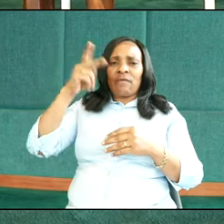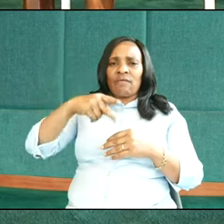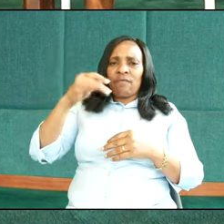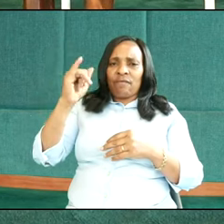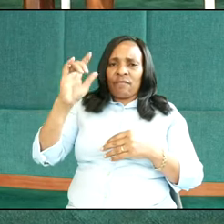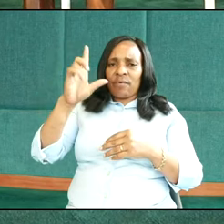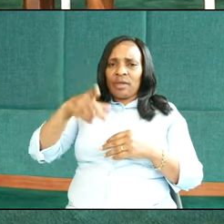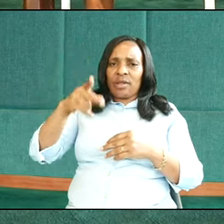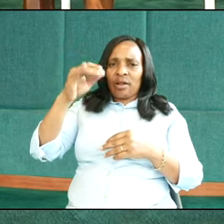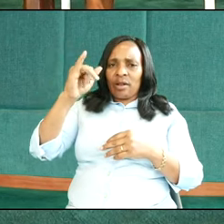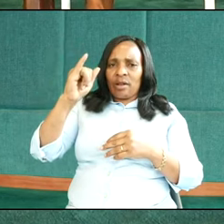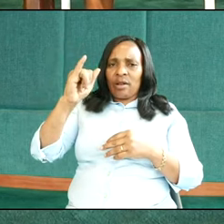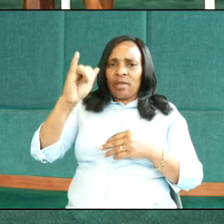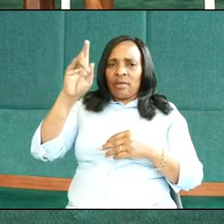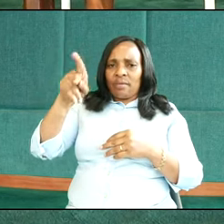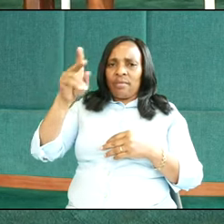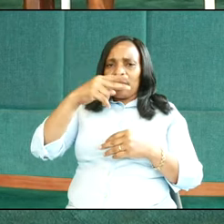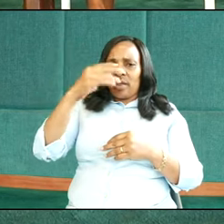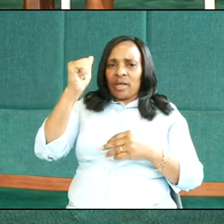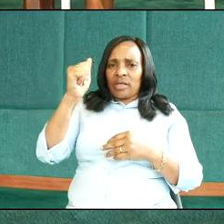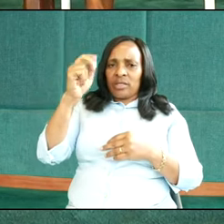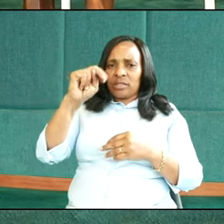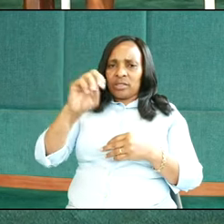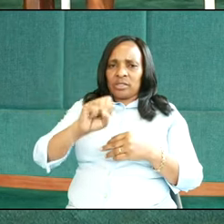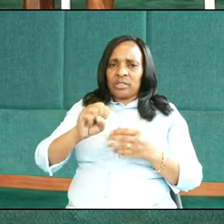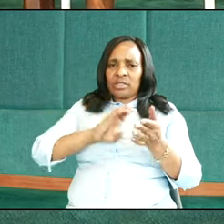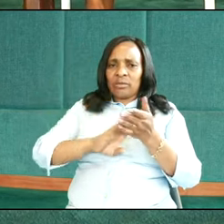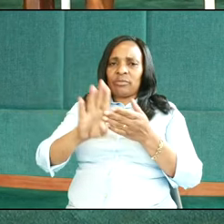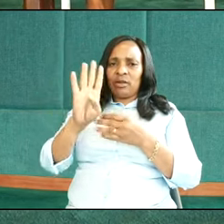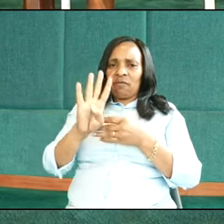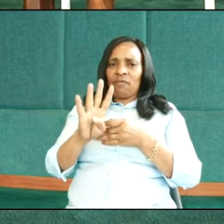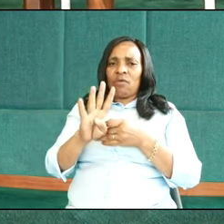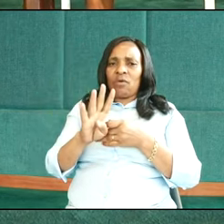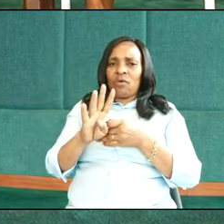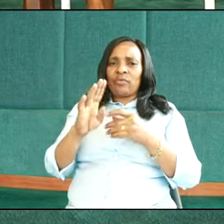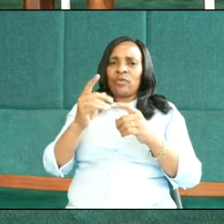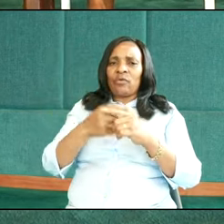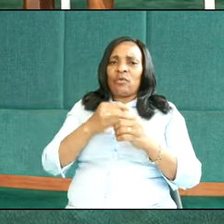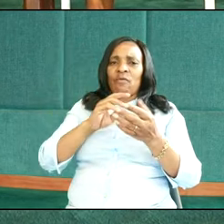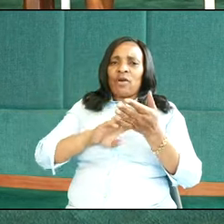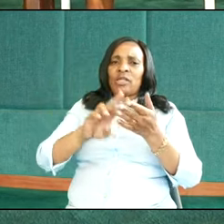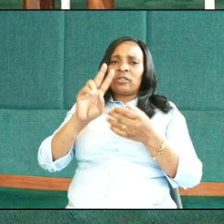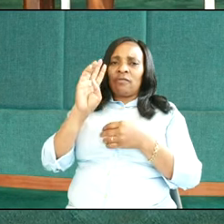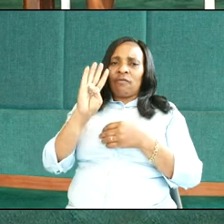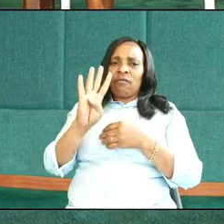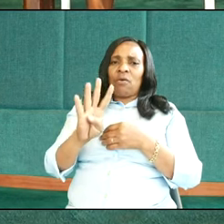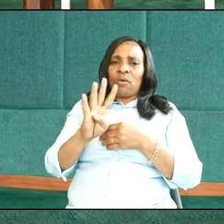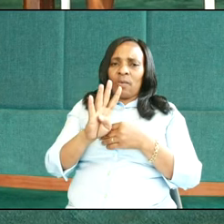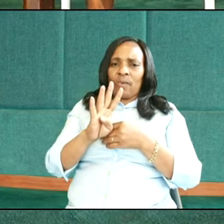Philippians. Mm-hmm. Philippians. Chapter 4. Mm-hmm. From verse 4.